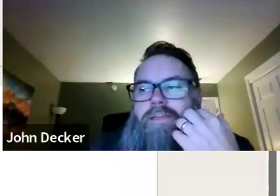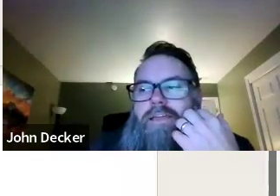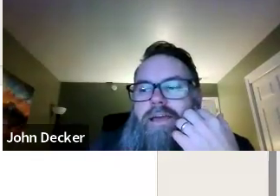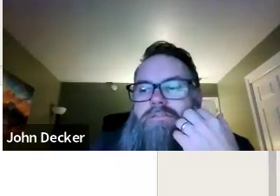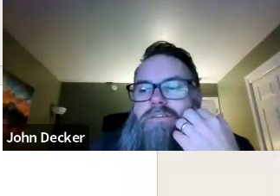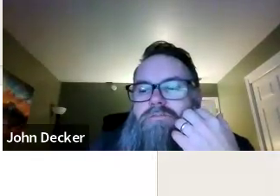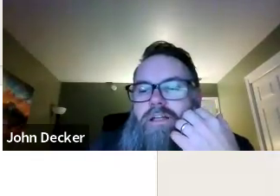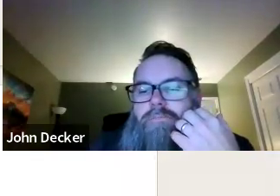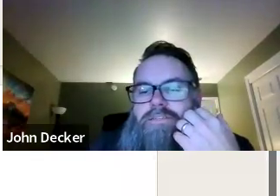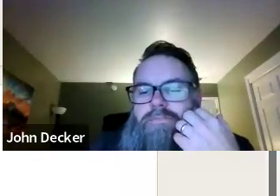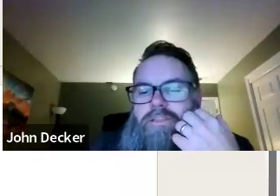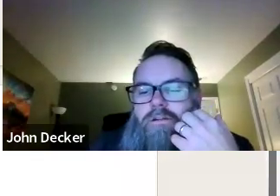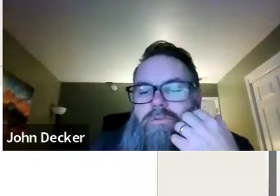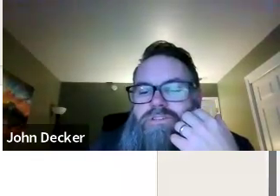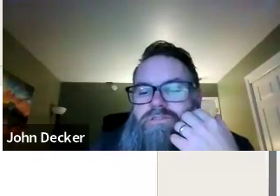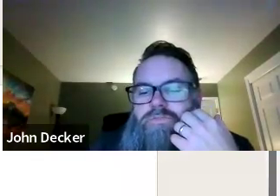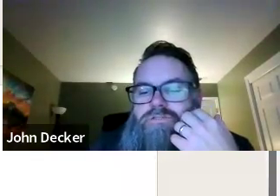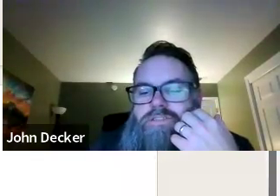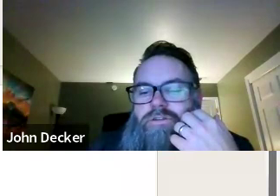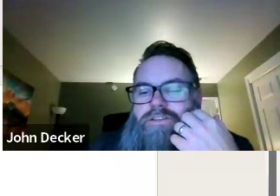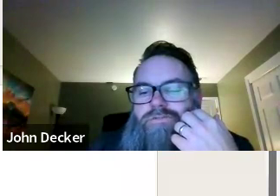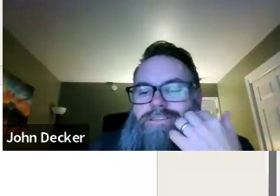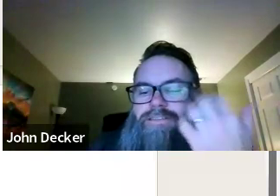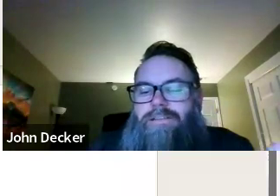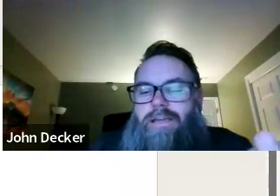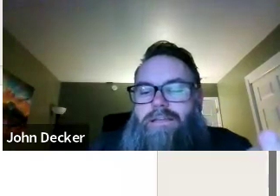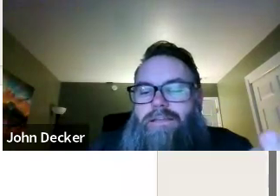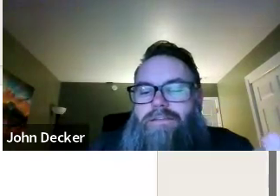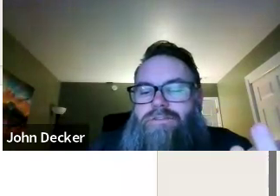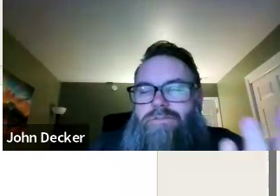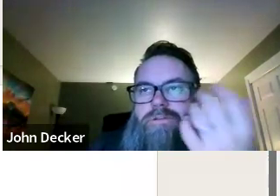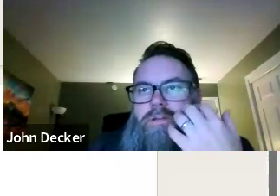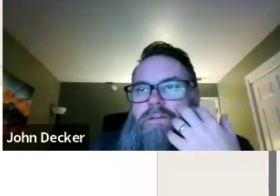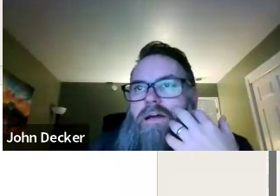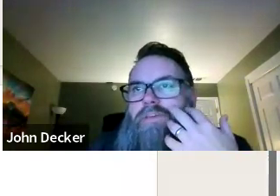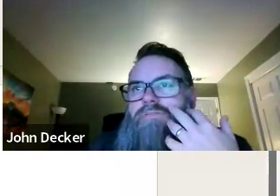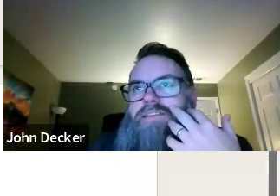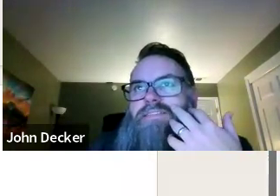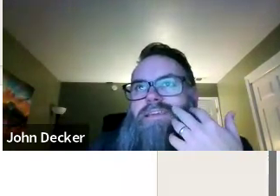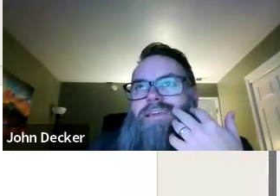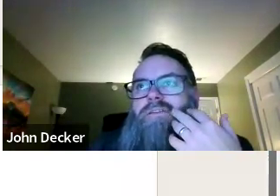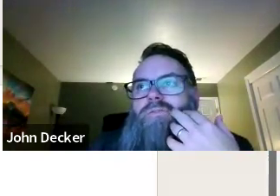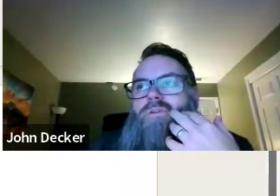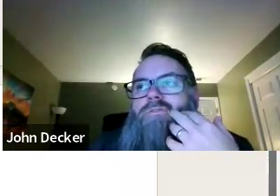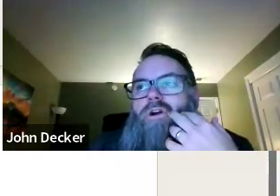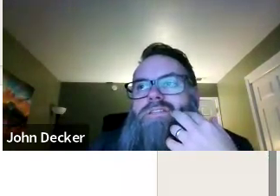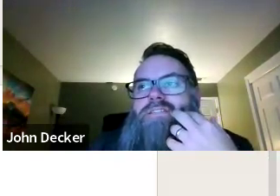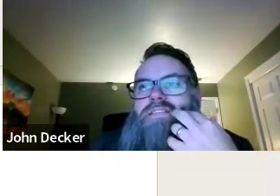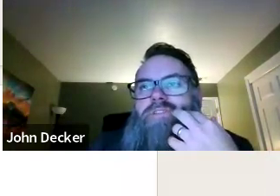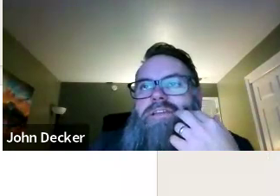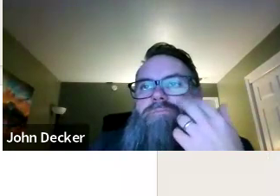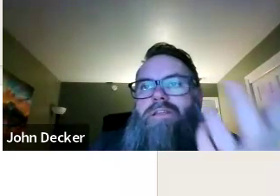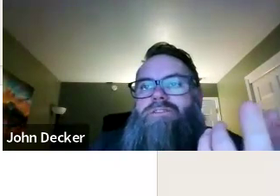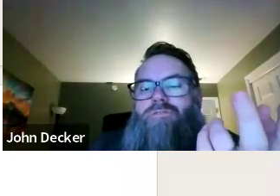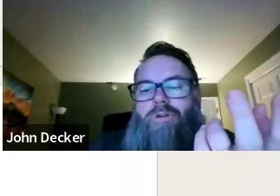the multifamily housing development is something that our regional center has increasingly gotten into investing in. We've